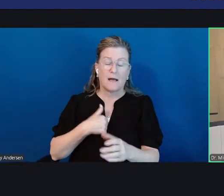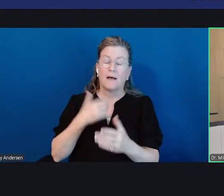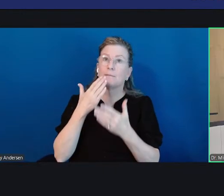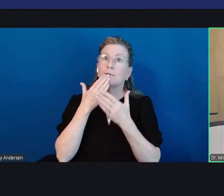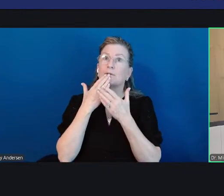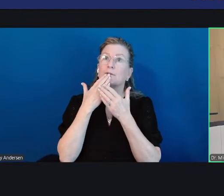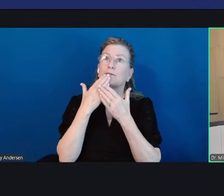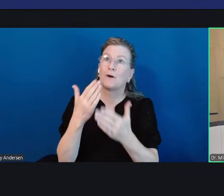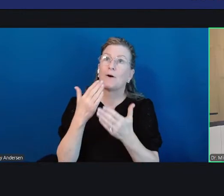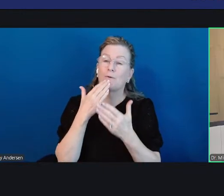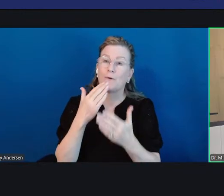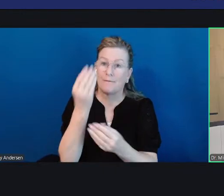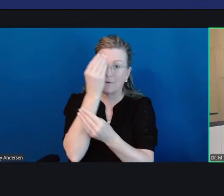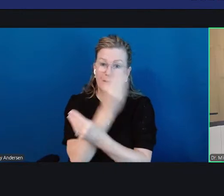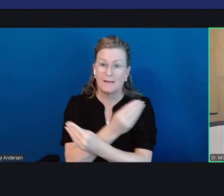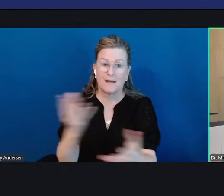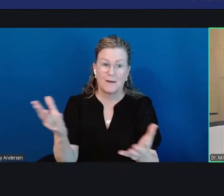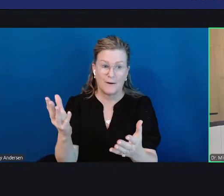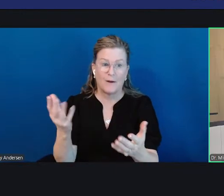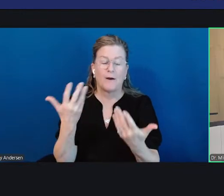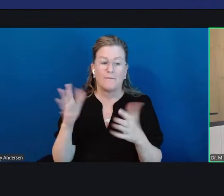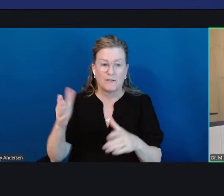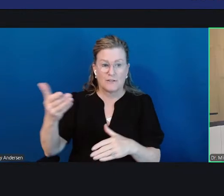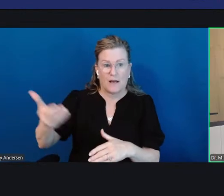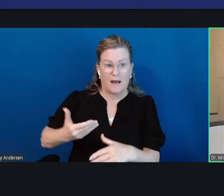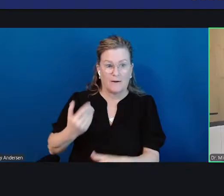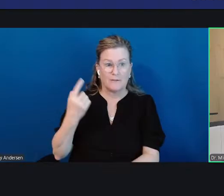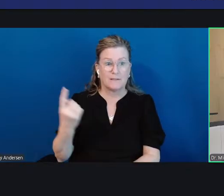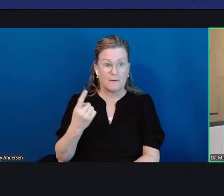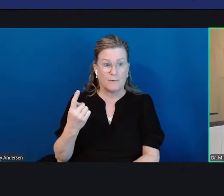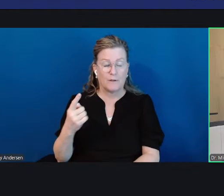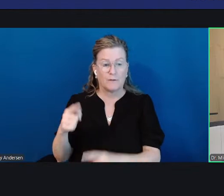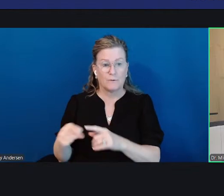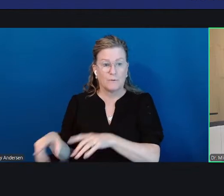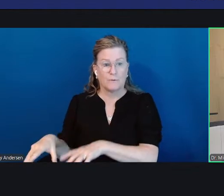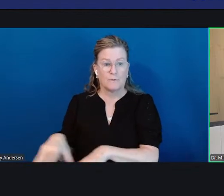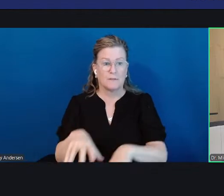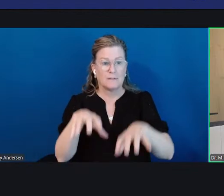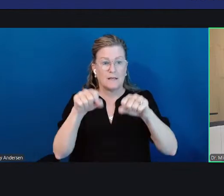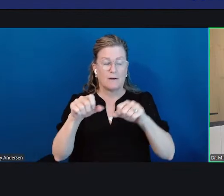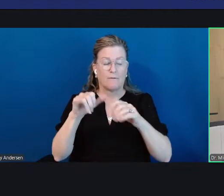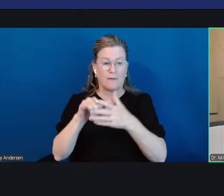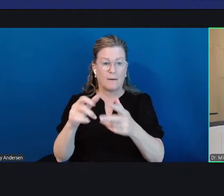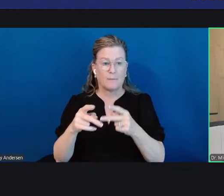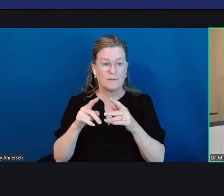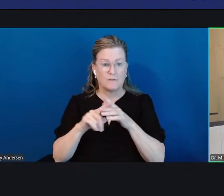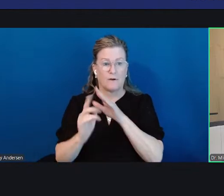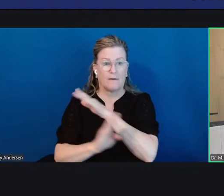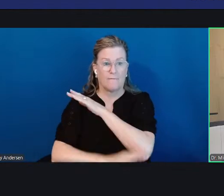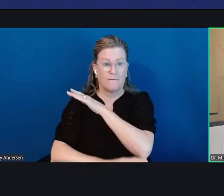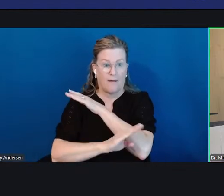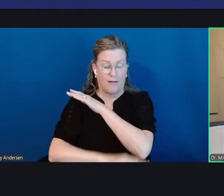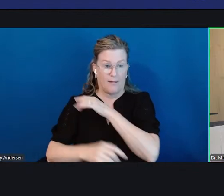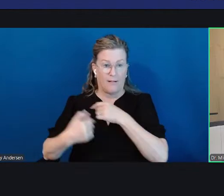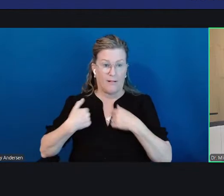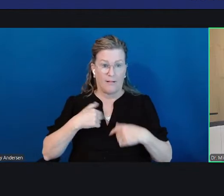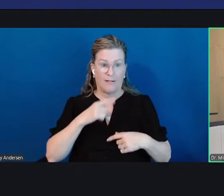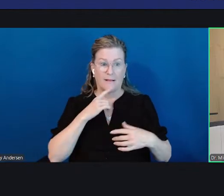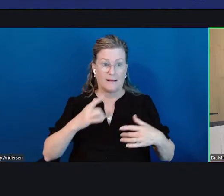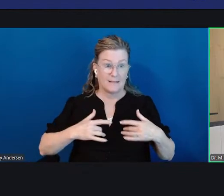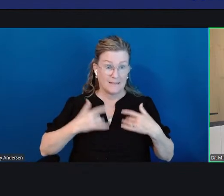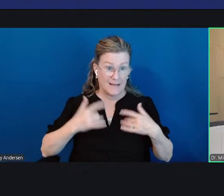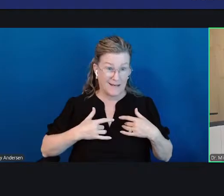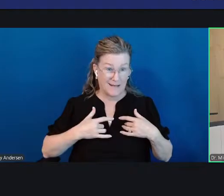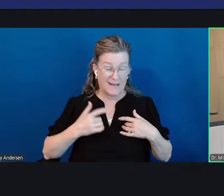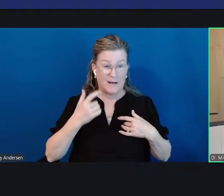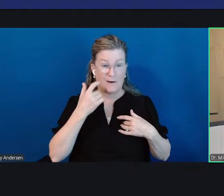to report that we have hired someone to take over that position starting in the fall, that we're excited about that. We just